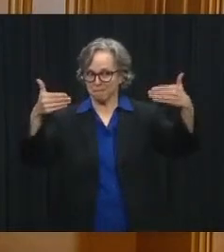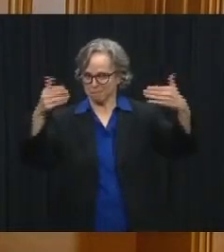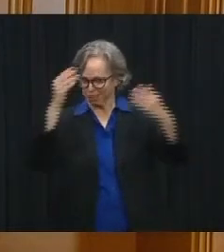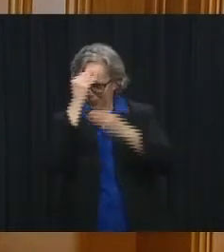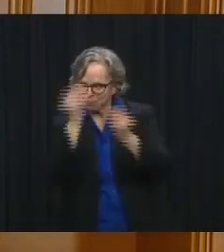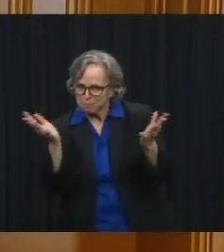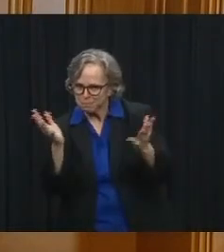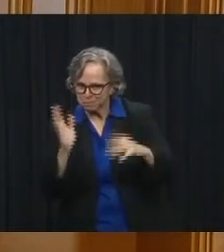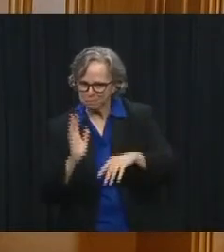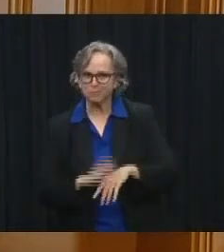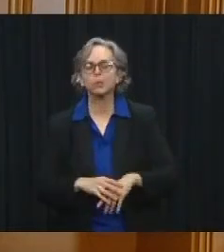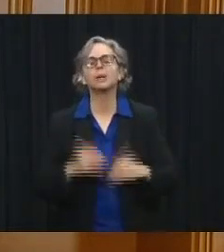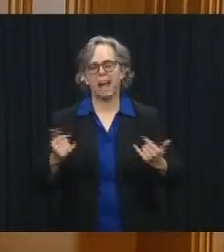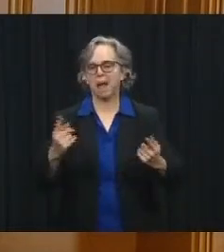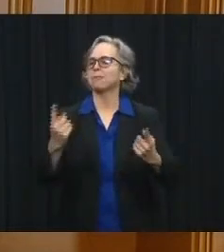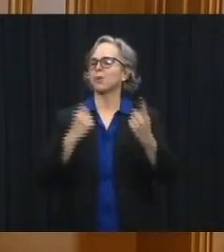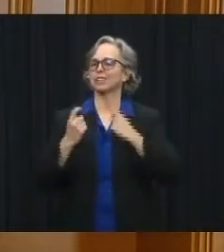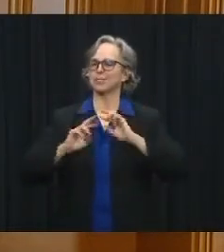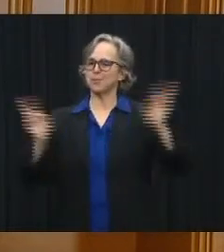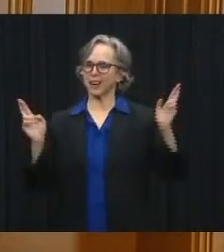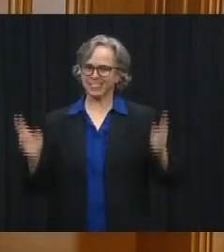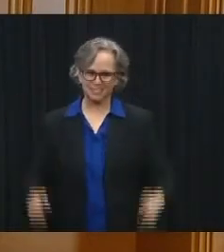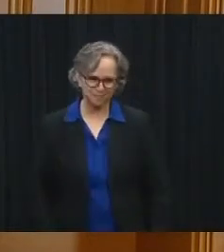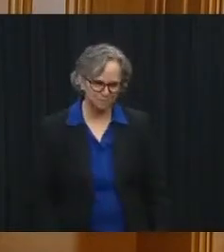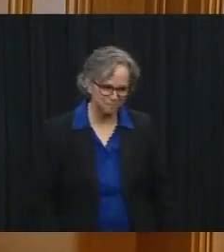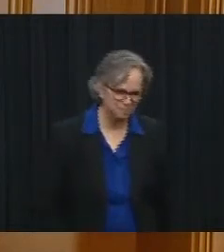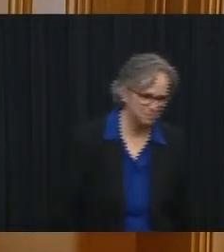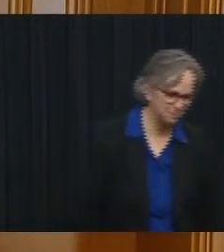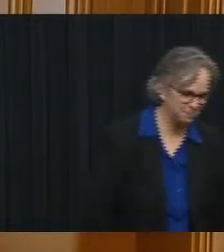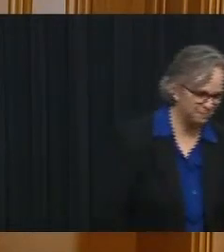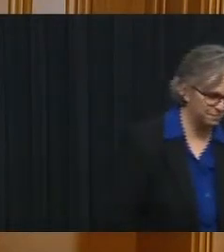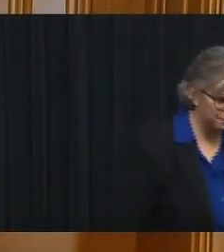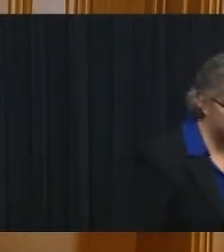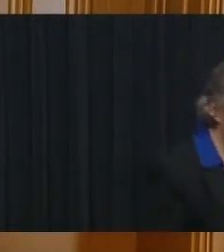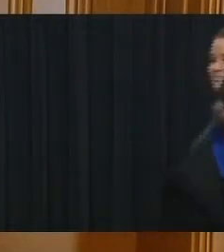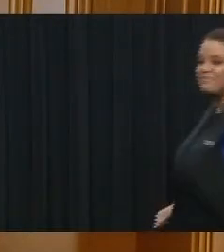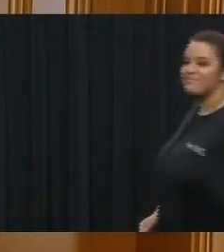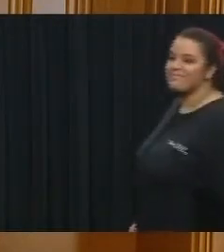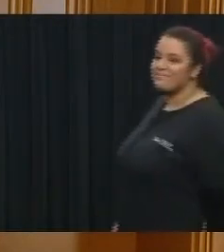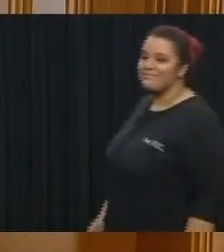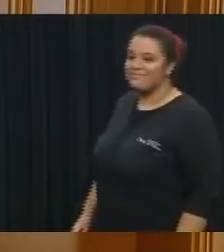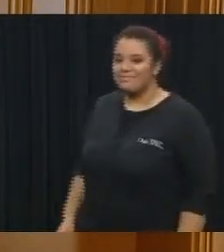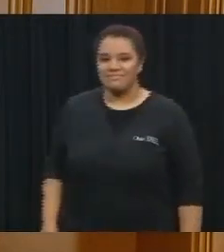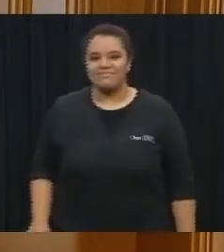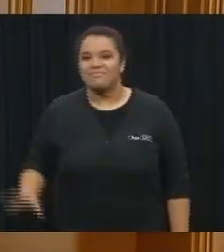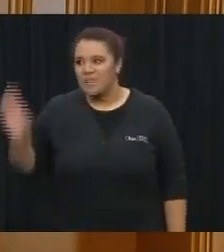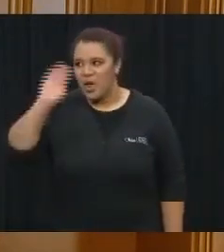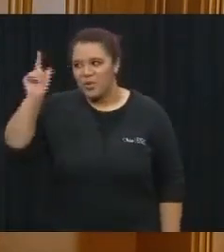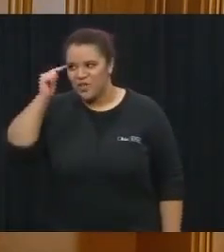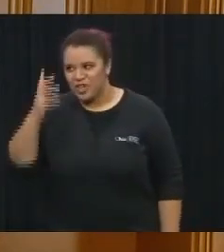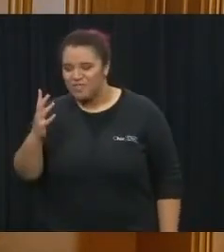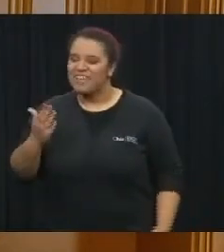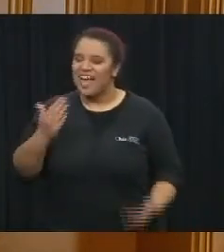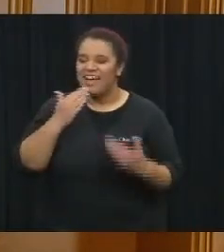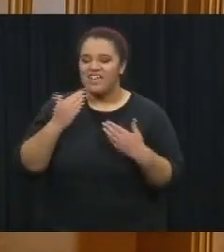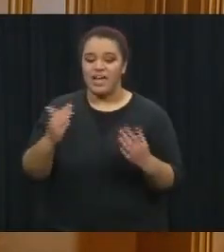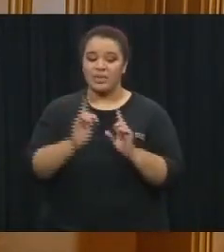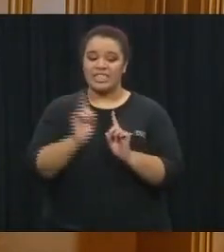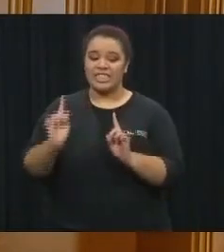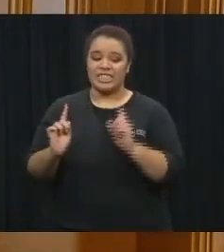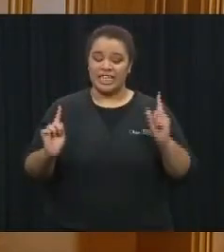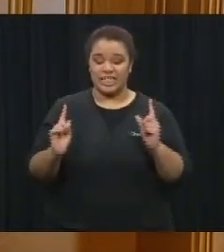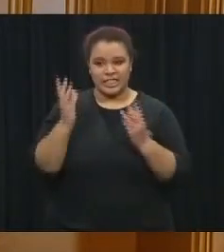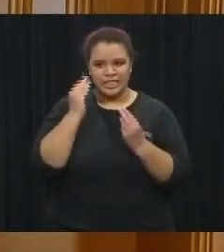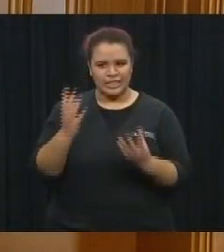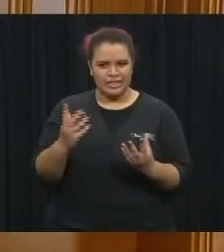with Spectrum News. I appreciate the distancing. A lot of us haven't showered in a while. My question today deals with